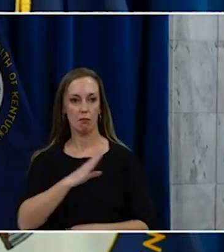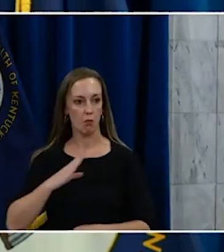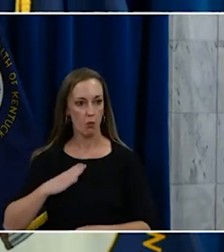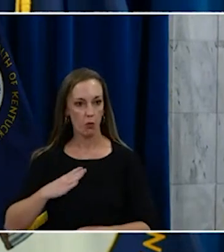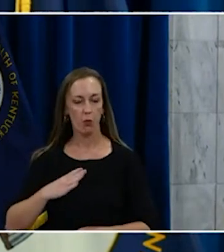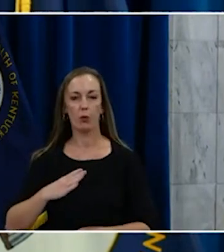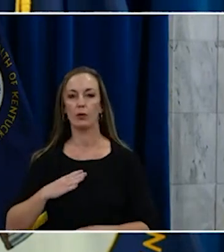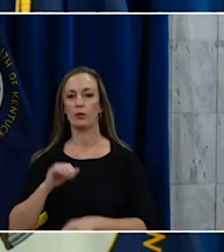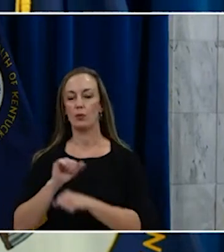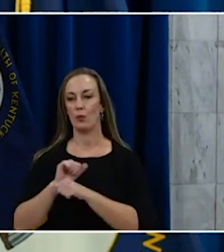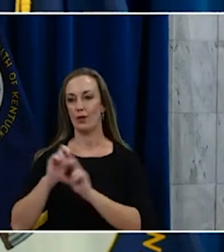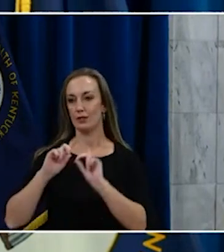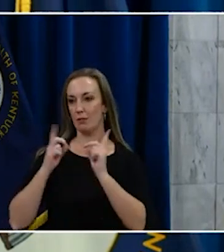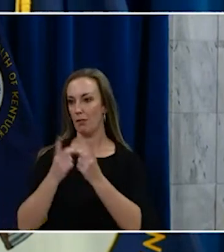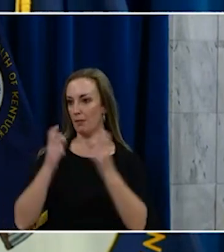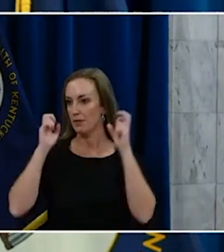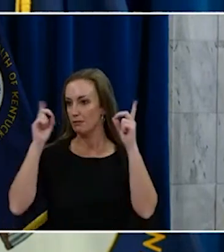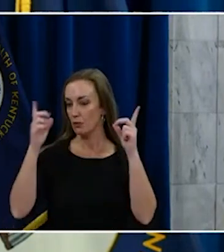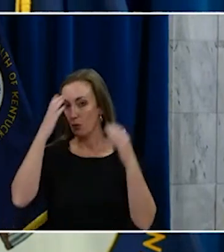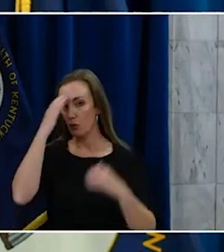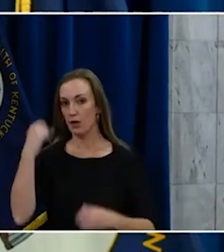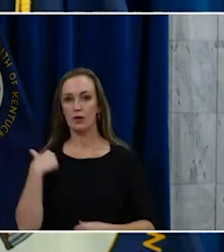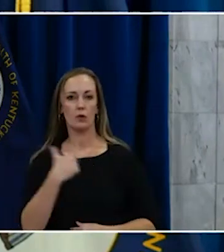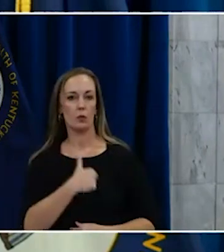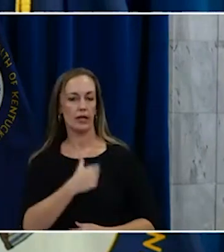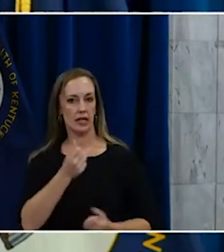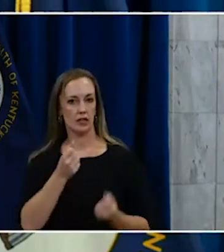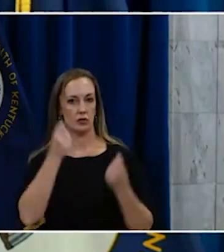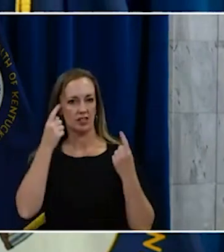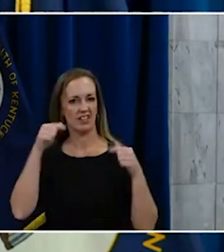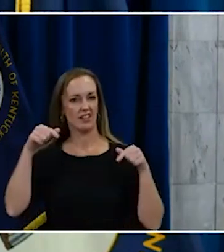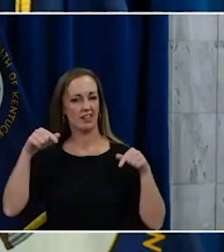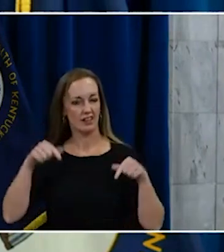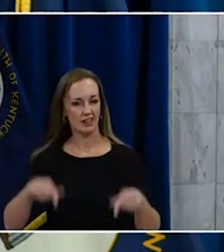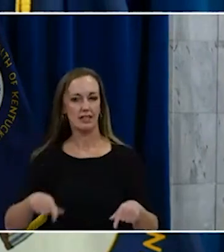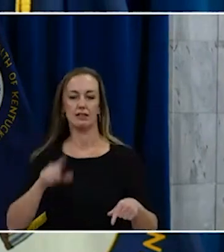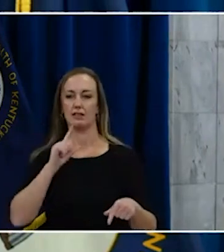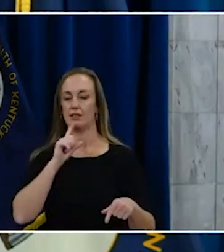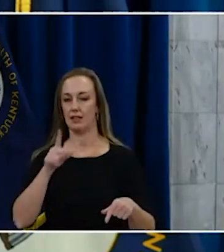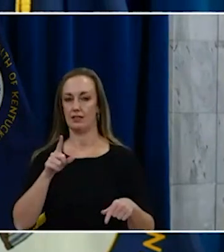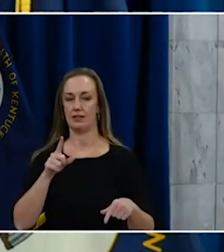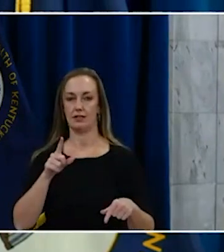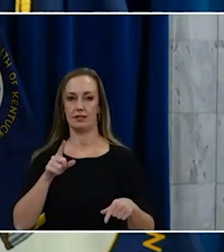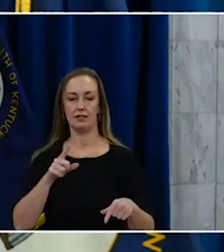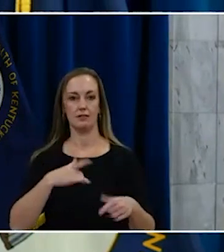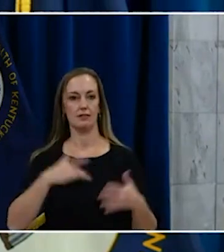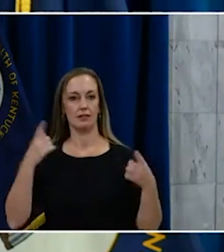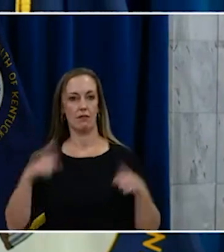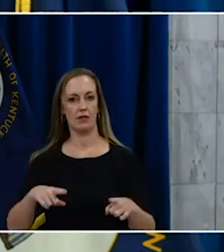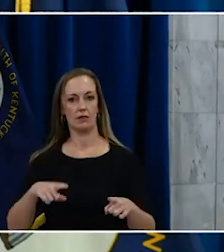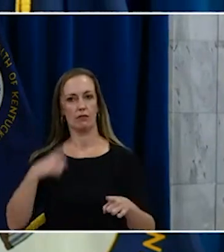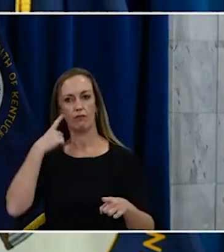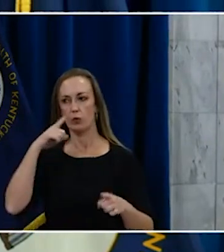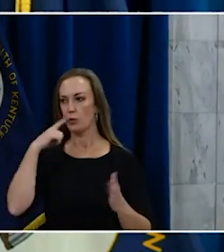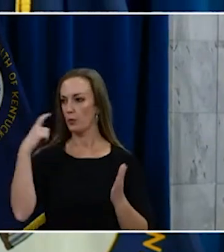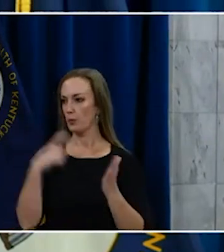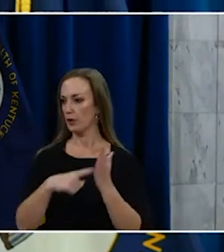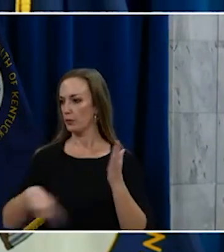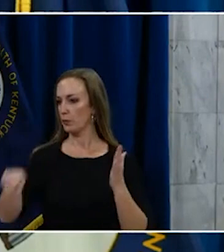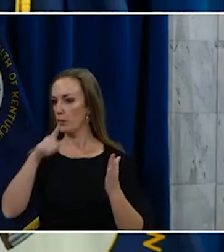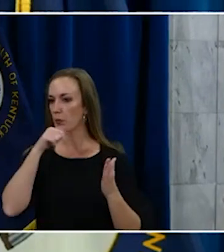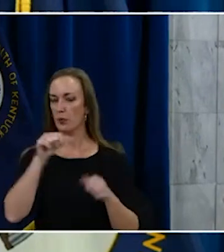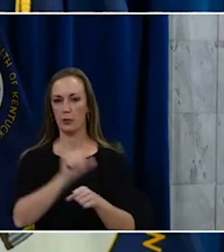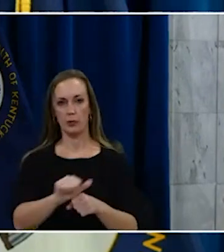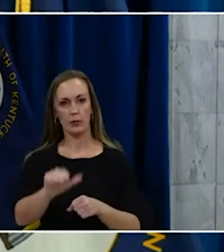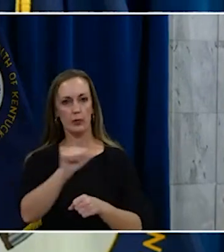department, because we understand it is the occasion to recognize those of you who